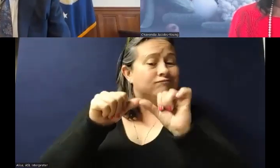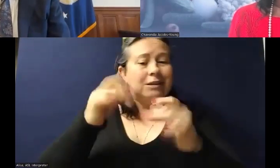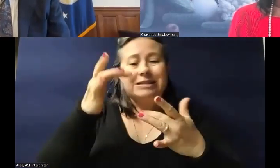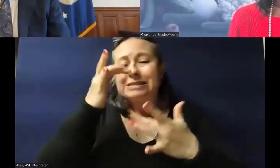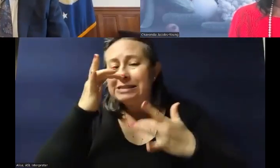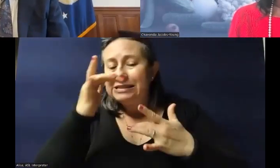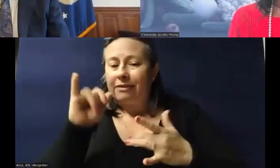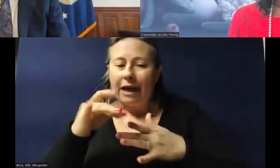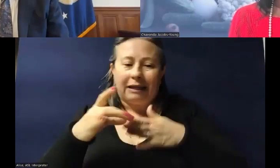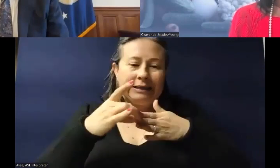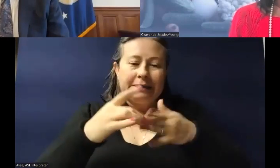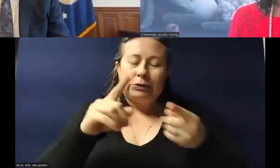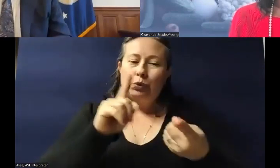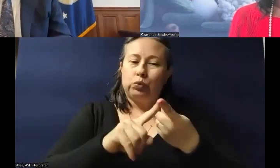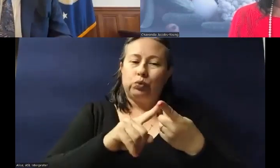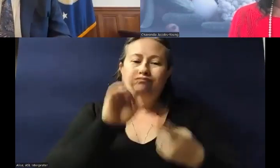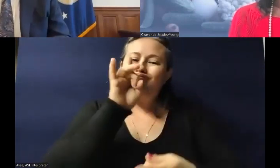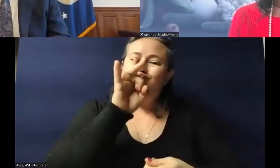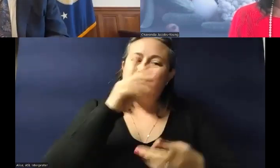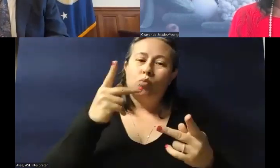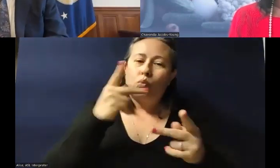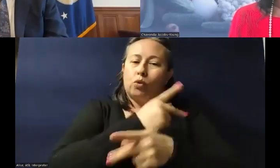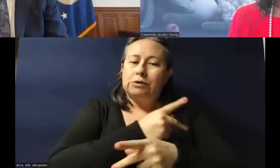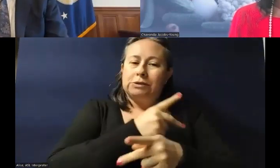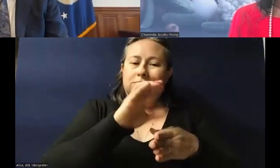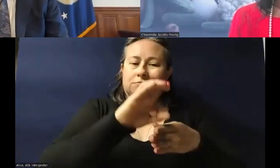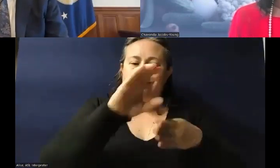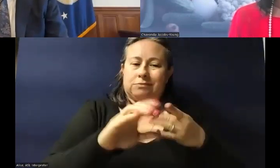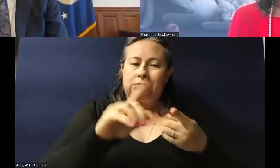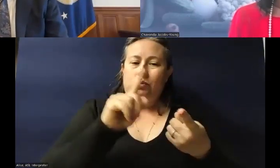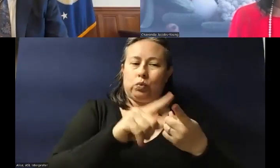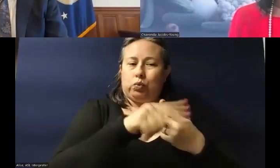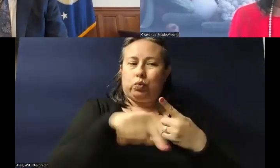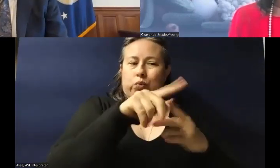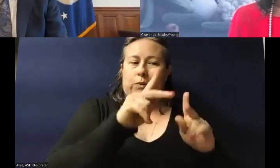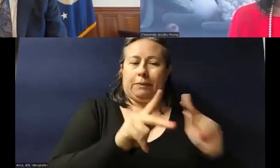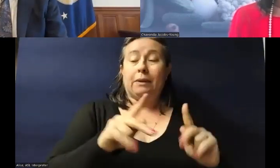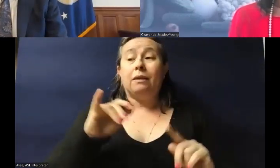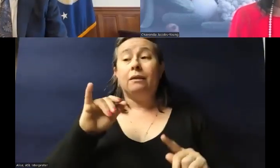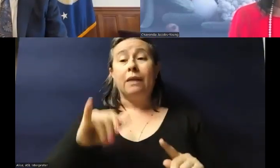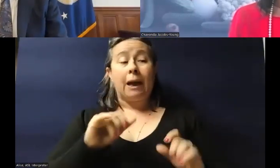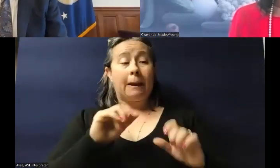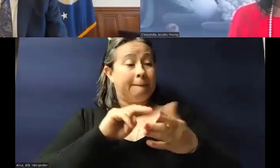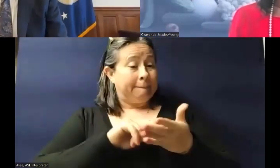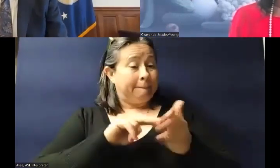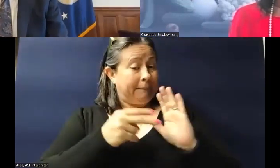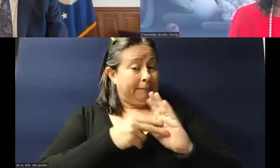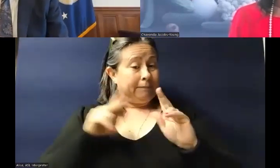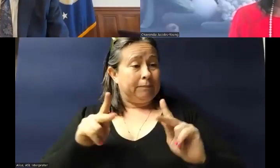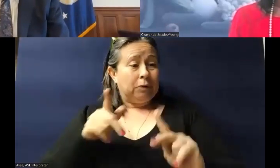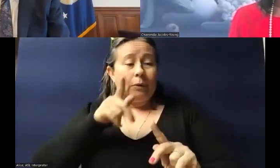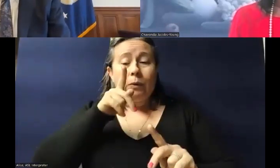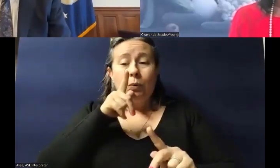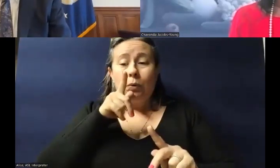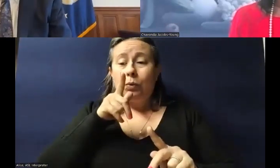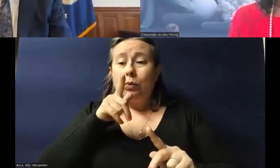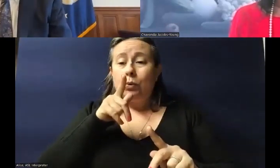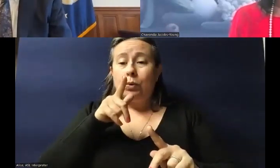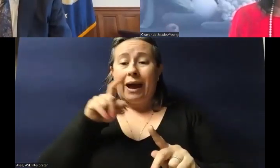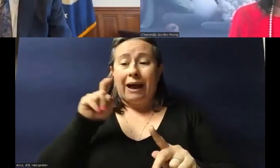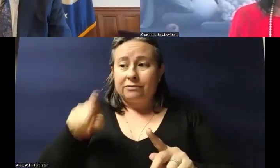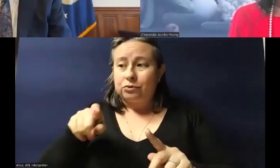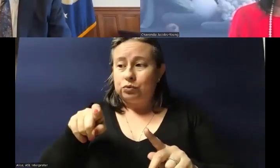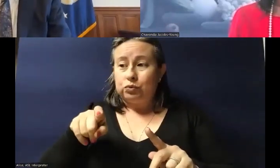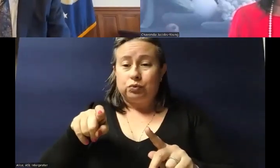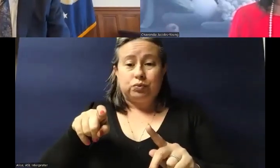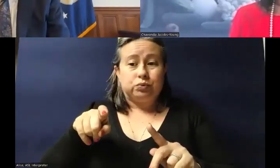more adverse consequences for folks. That obviously takes the stress as well off those who are responsible for trying to mitigate the